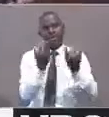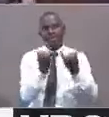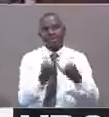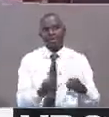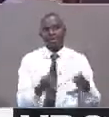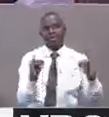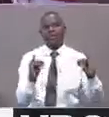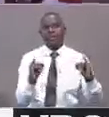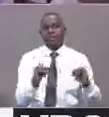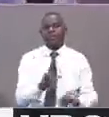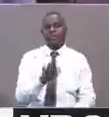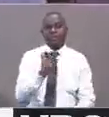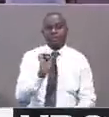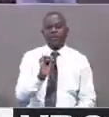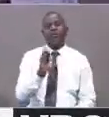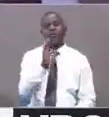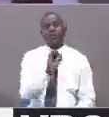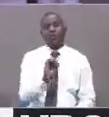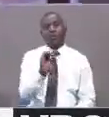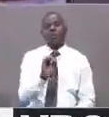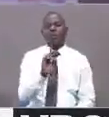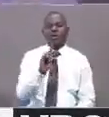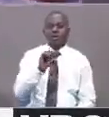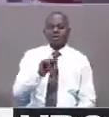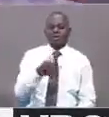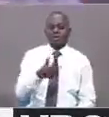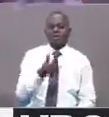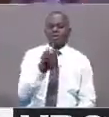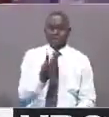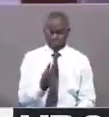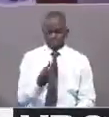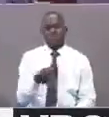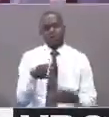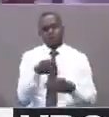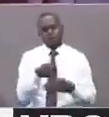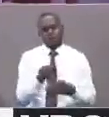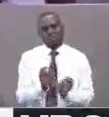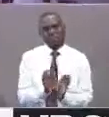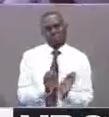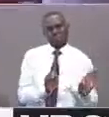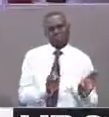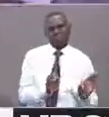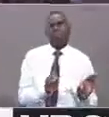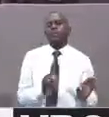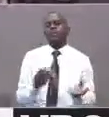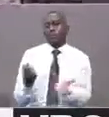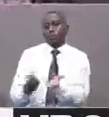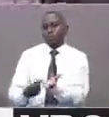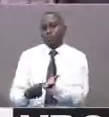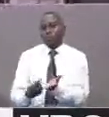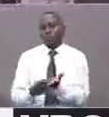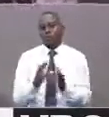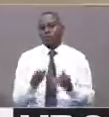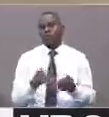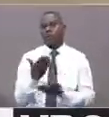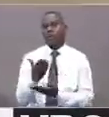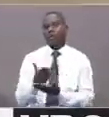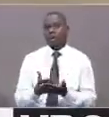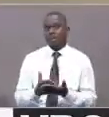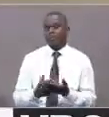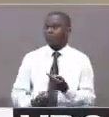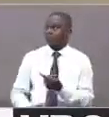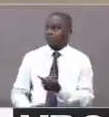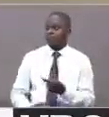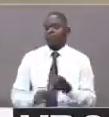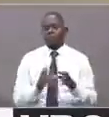independence of 8th October 1962 within the sovereign state Uganda, which it is part. For